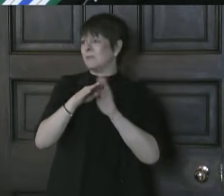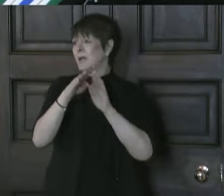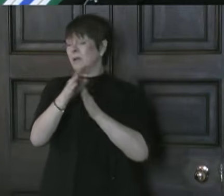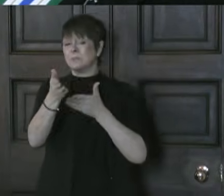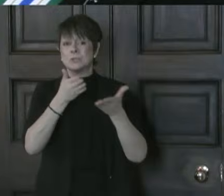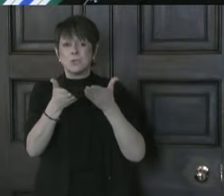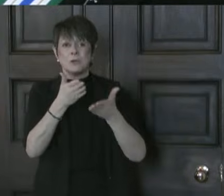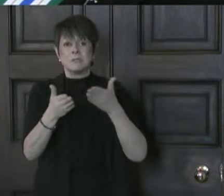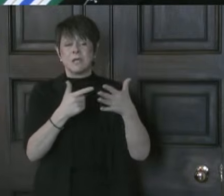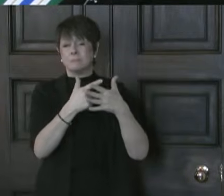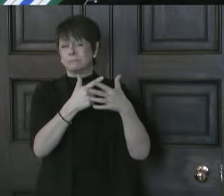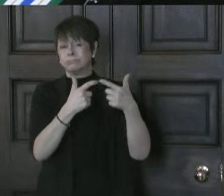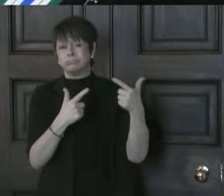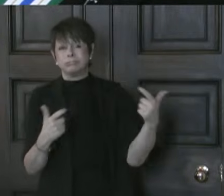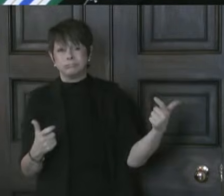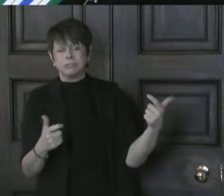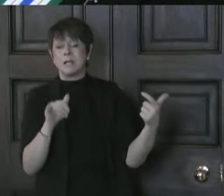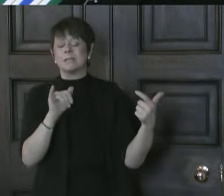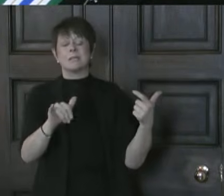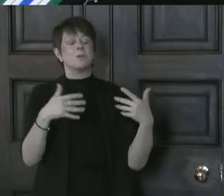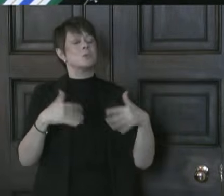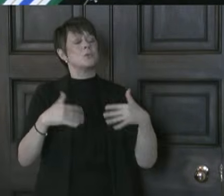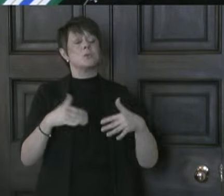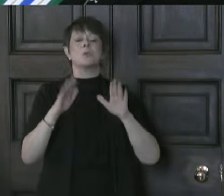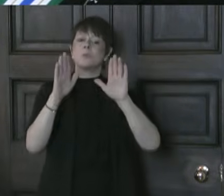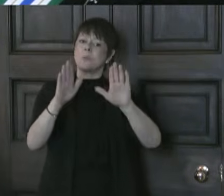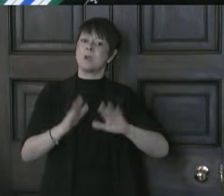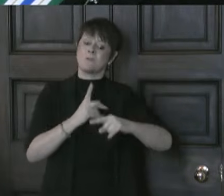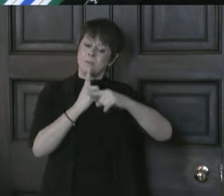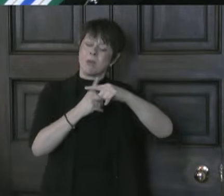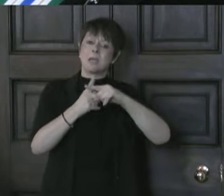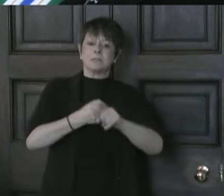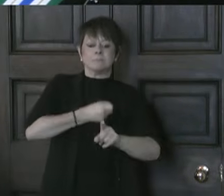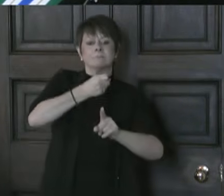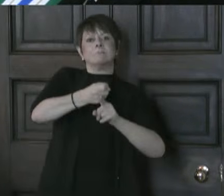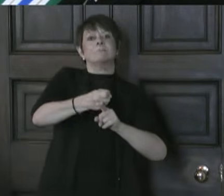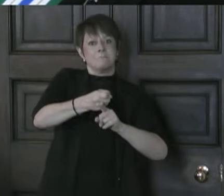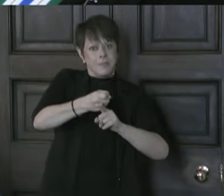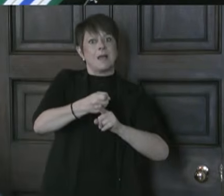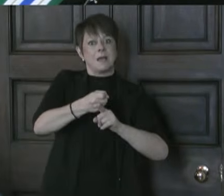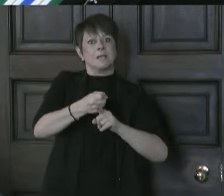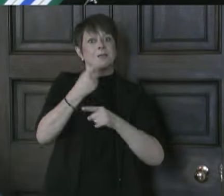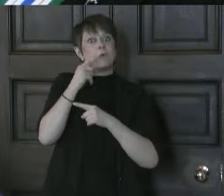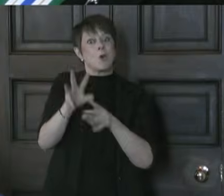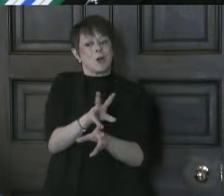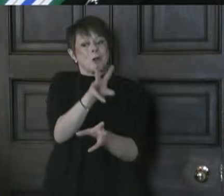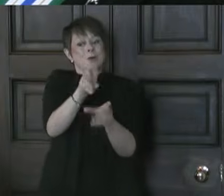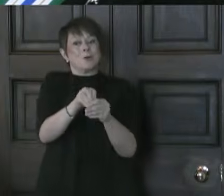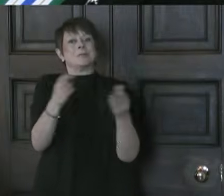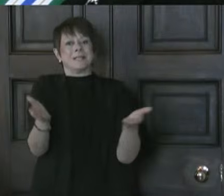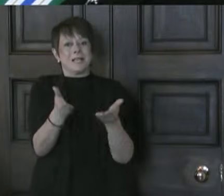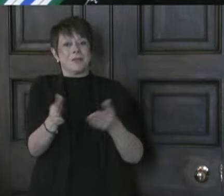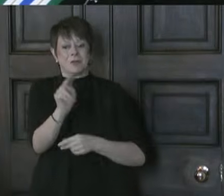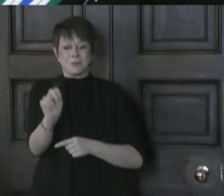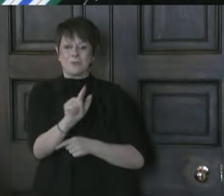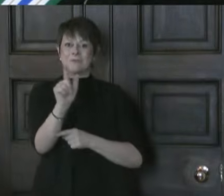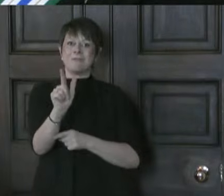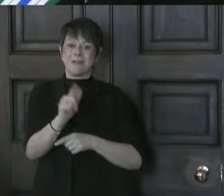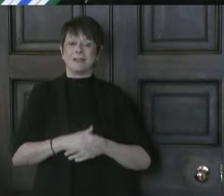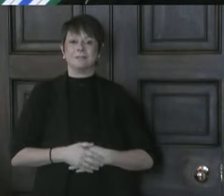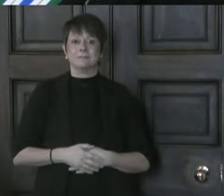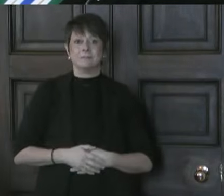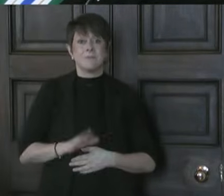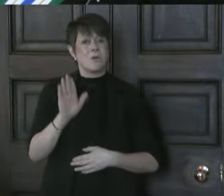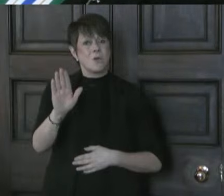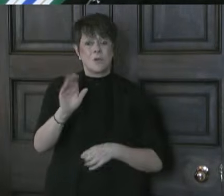has left a significant positive impact on the landscape of inclusion in Newfoundland and Labrador. Her